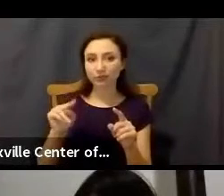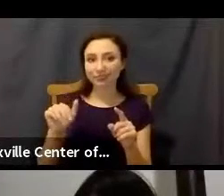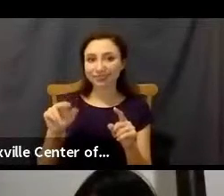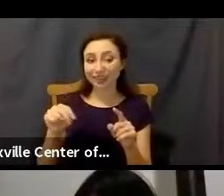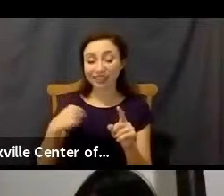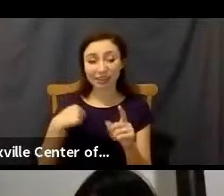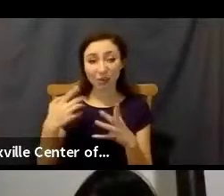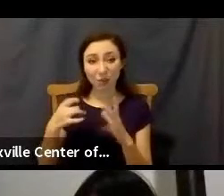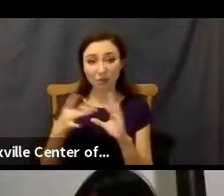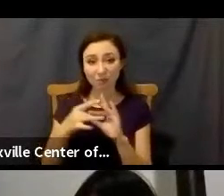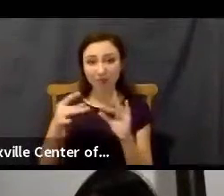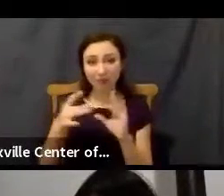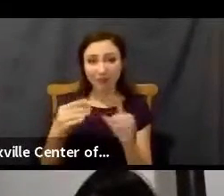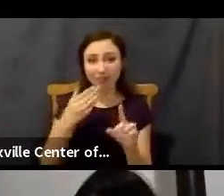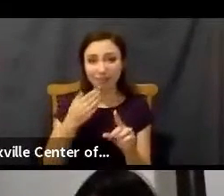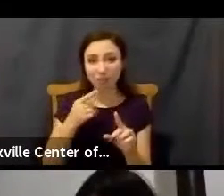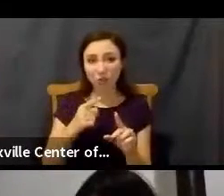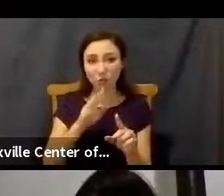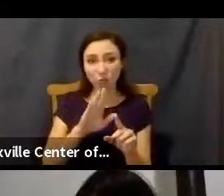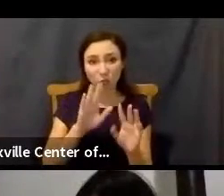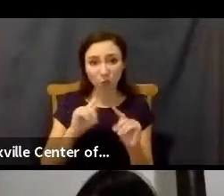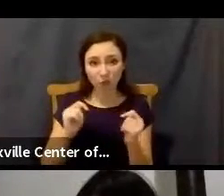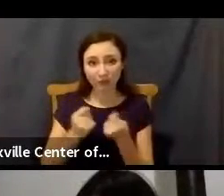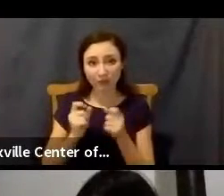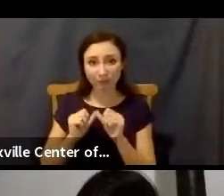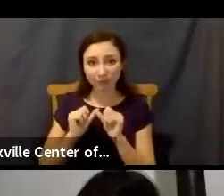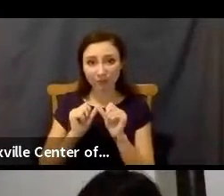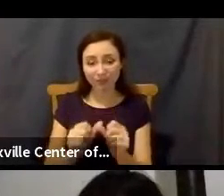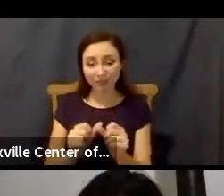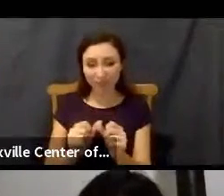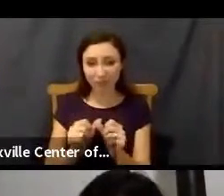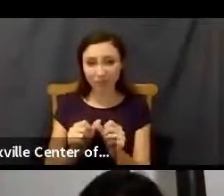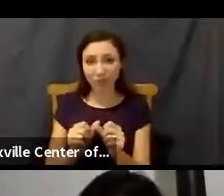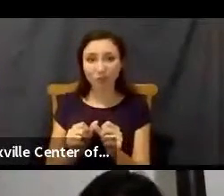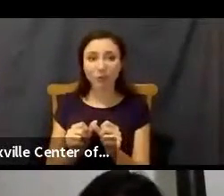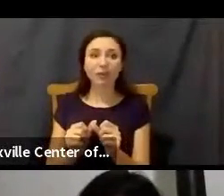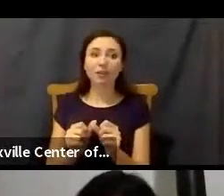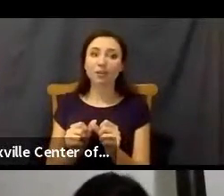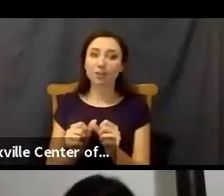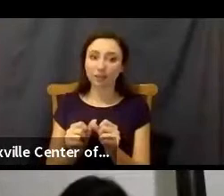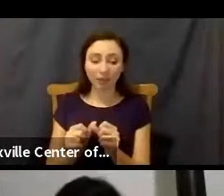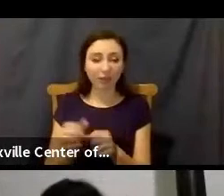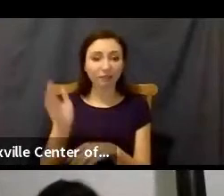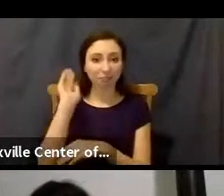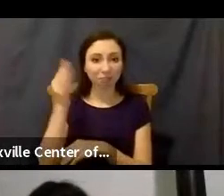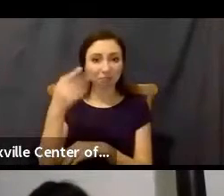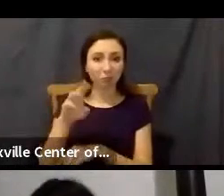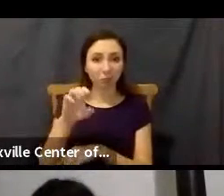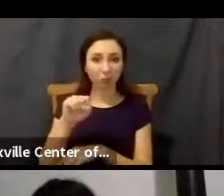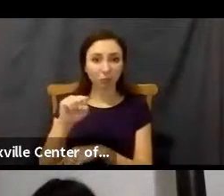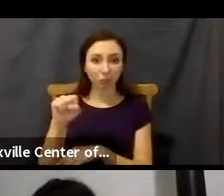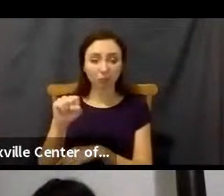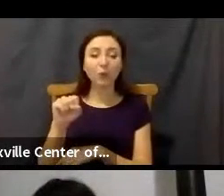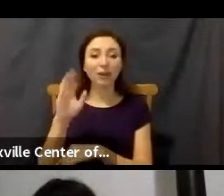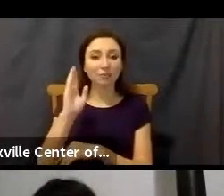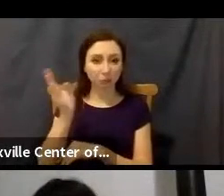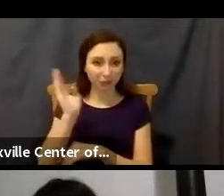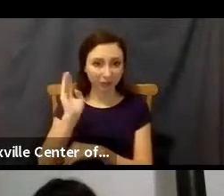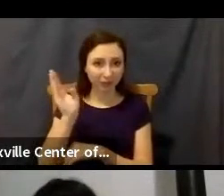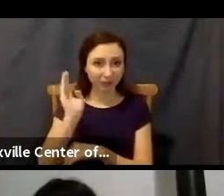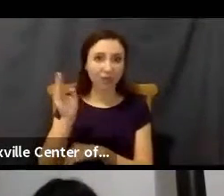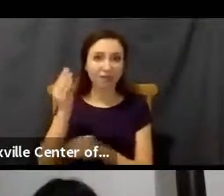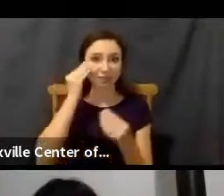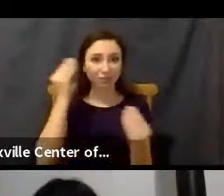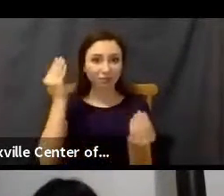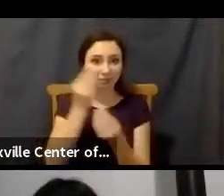thank you to you and your team for continuing the press briefings and the information that you're conveying. I think that, you